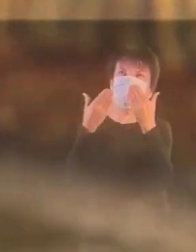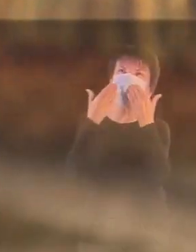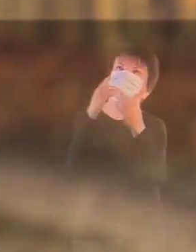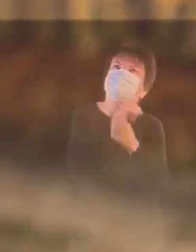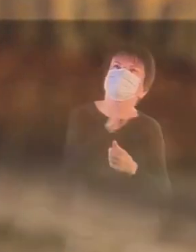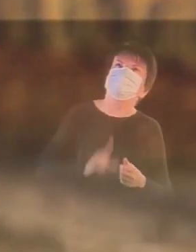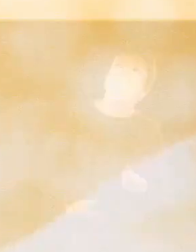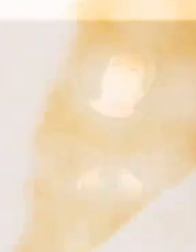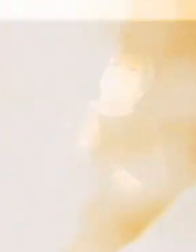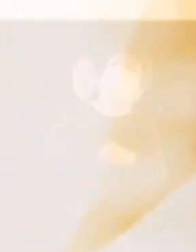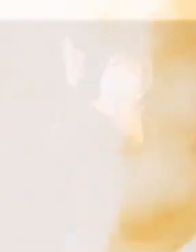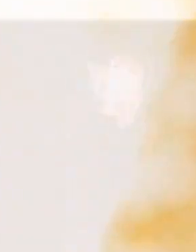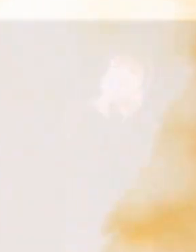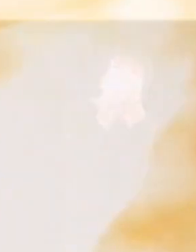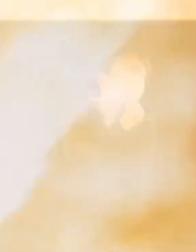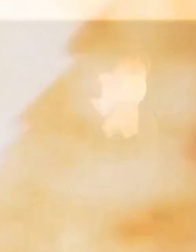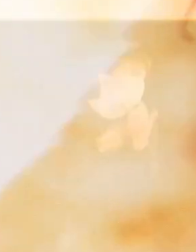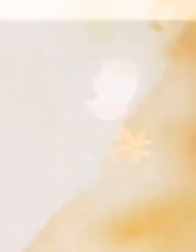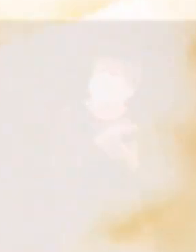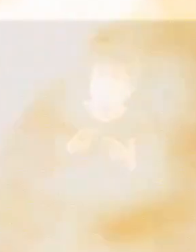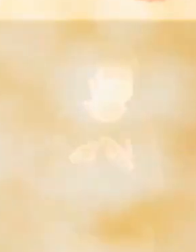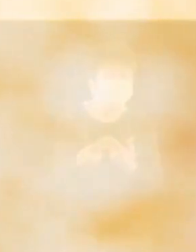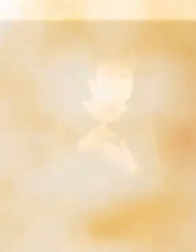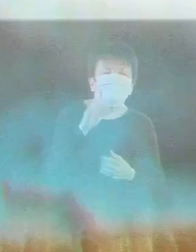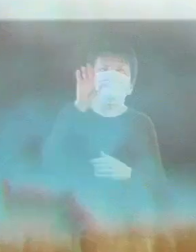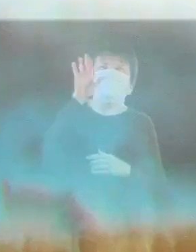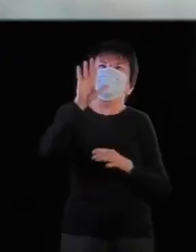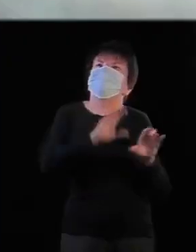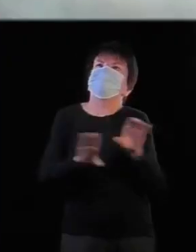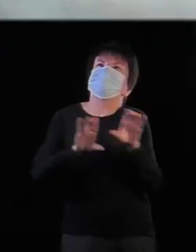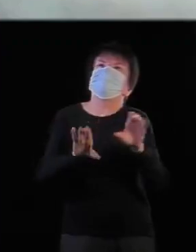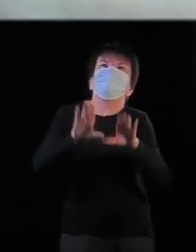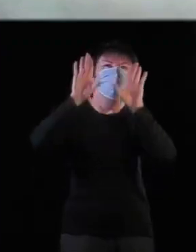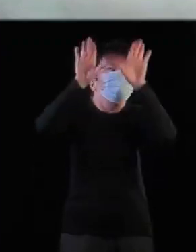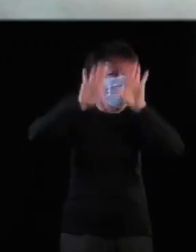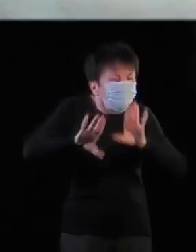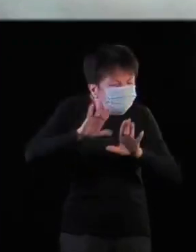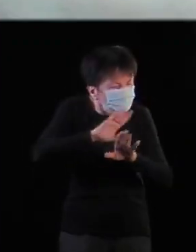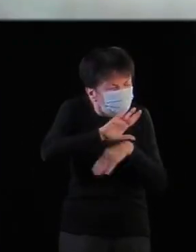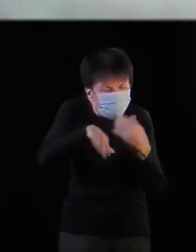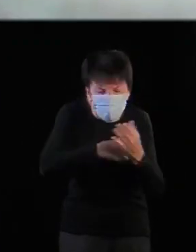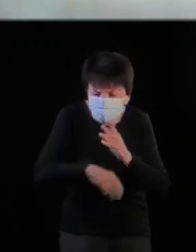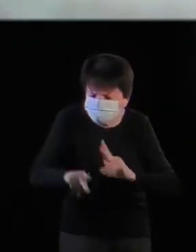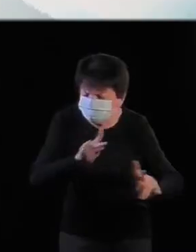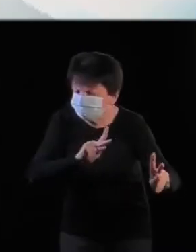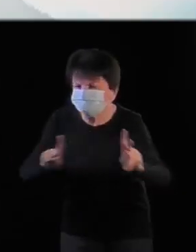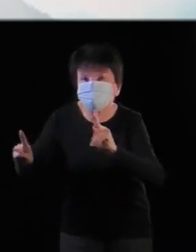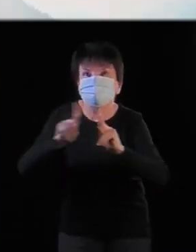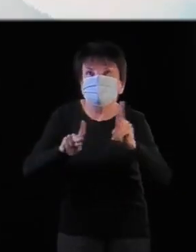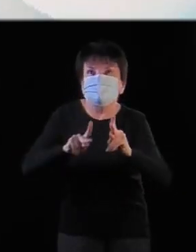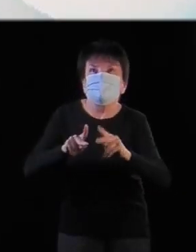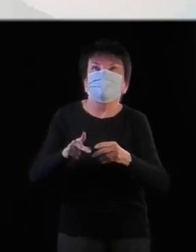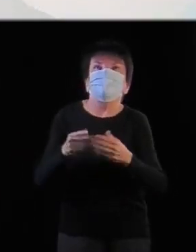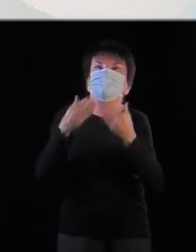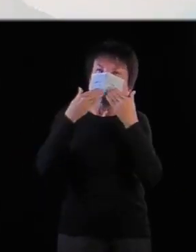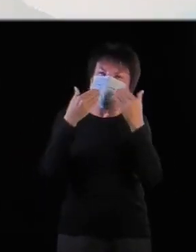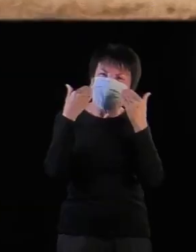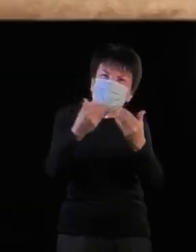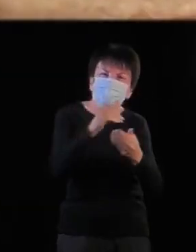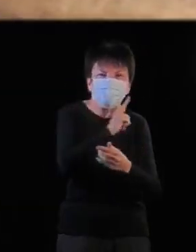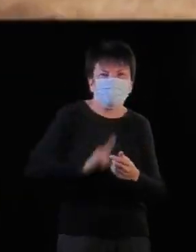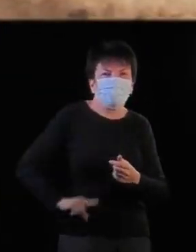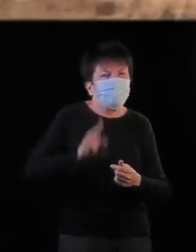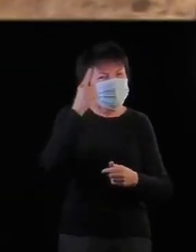is unfailing. His deeds are wonderful for all of mankind. Give thanks to the Lord in all